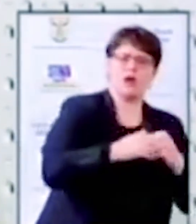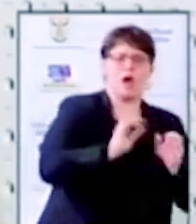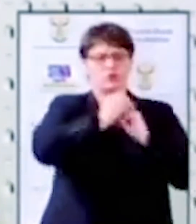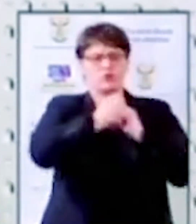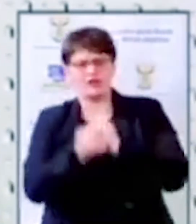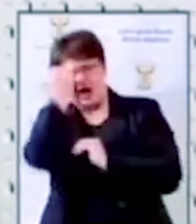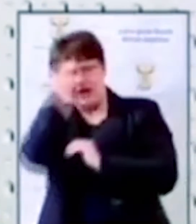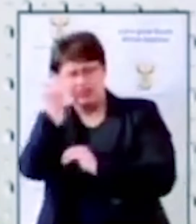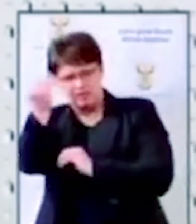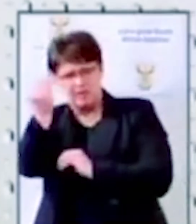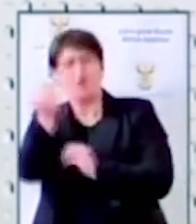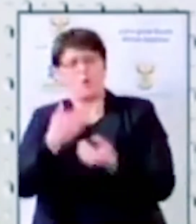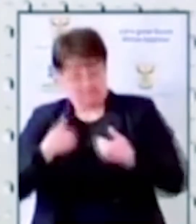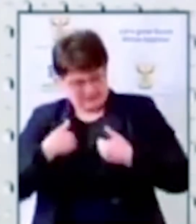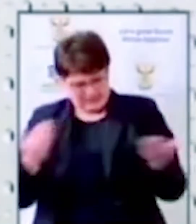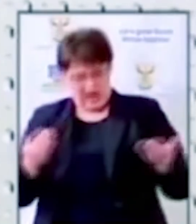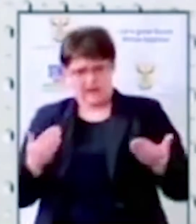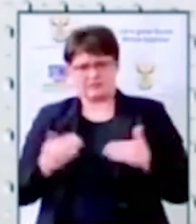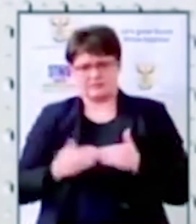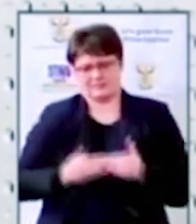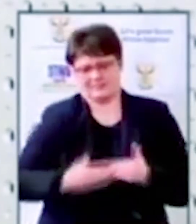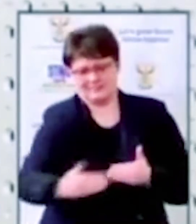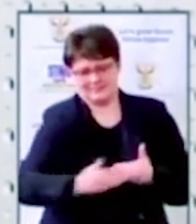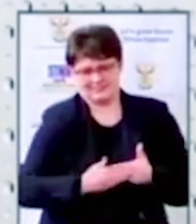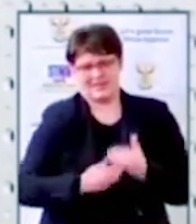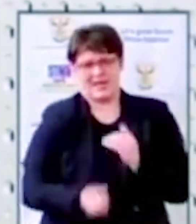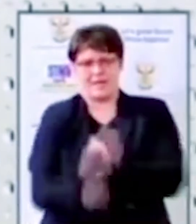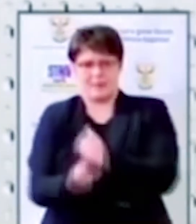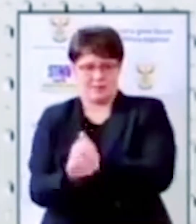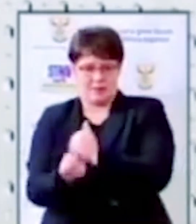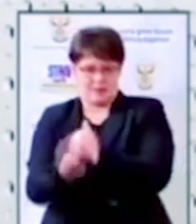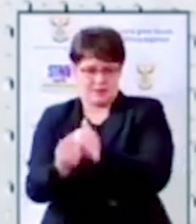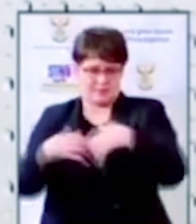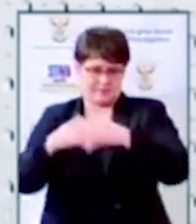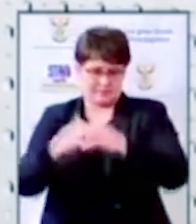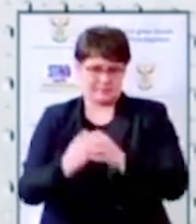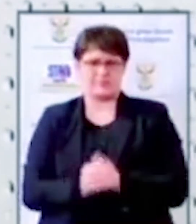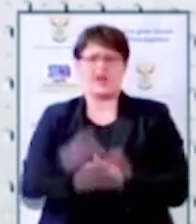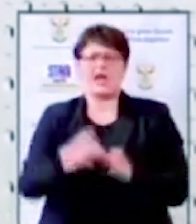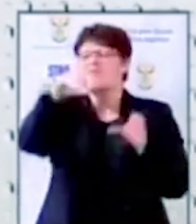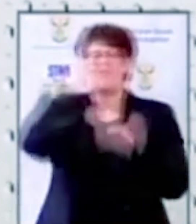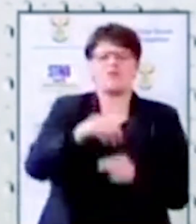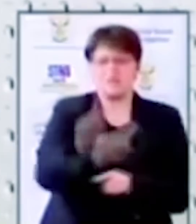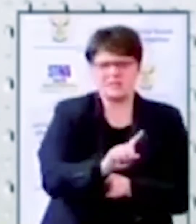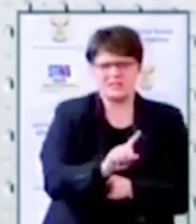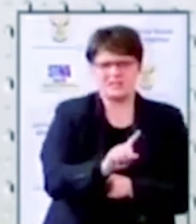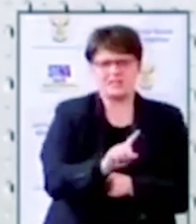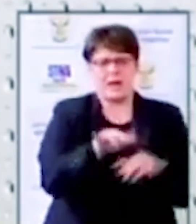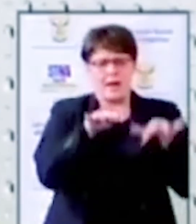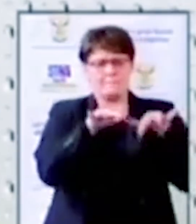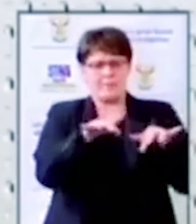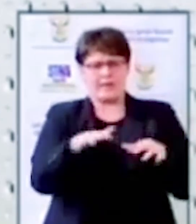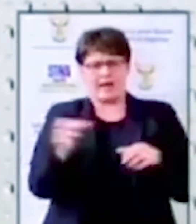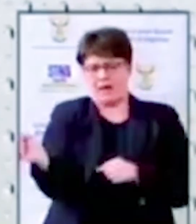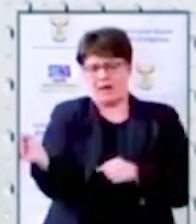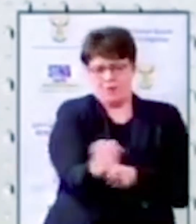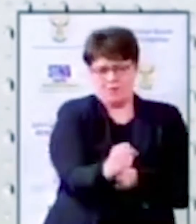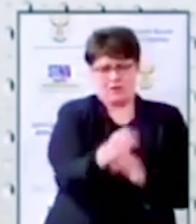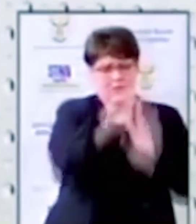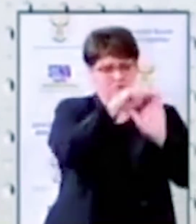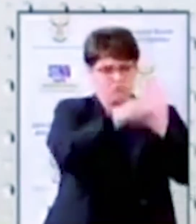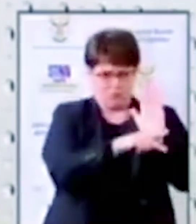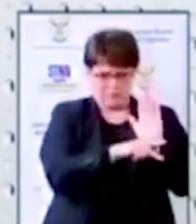be rolled out over the medium term. It will include a repurposed public employment